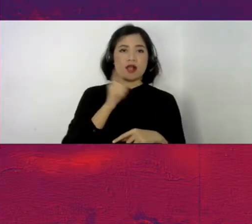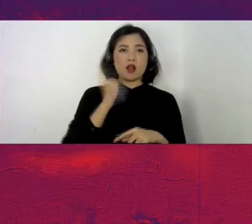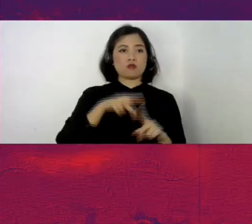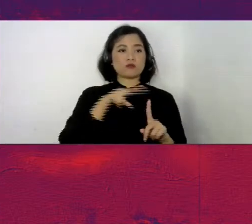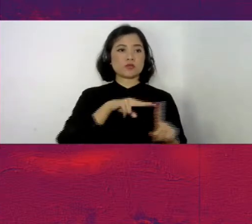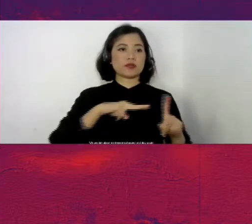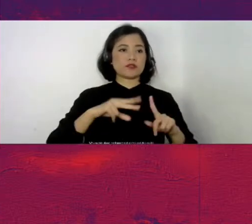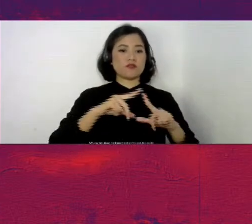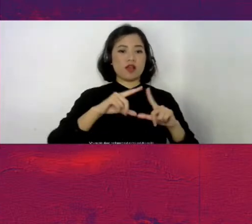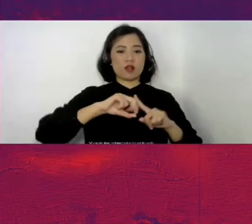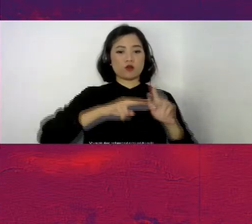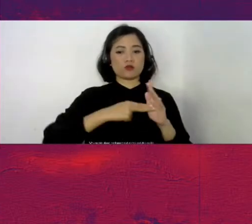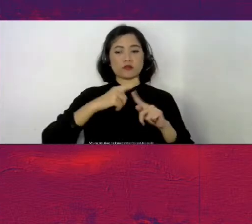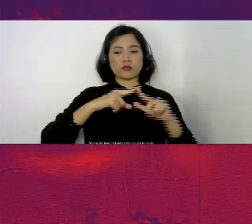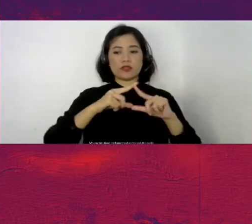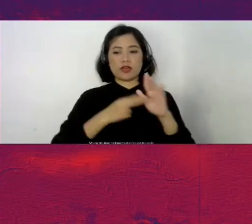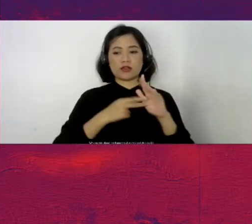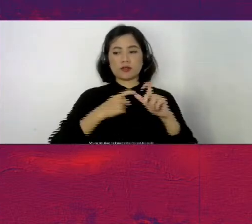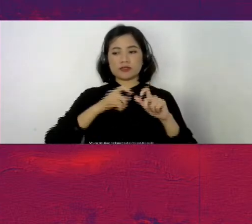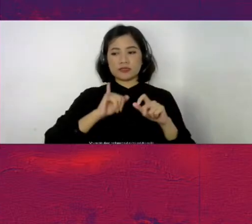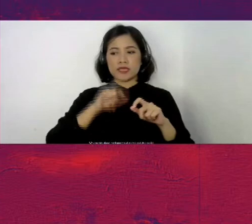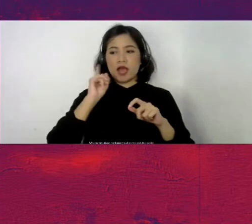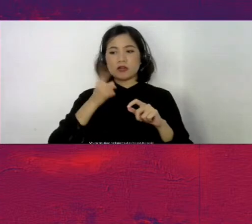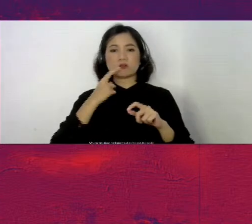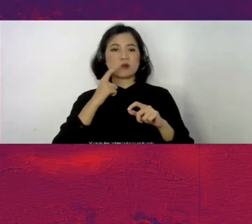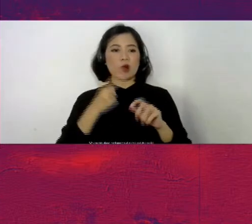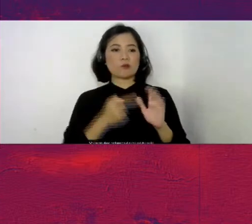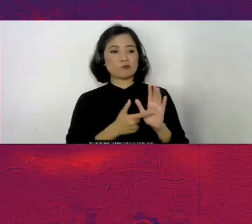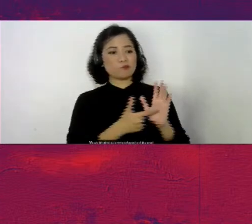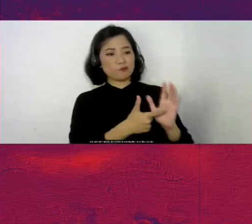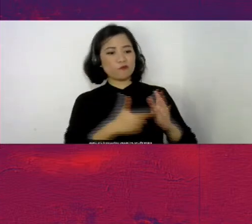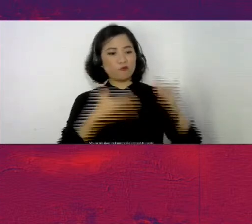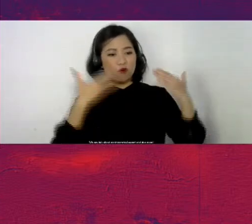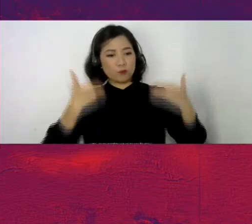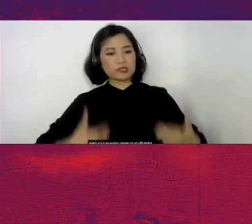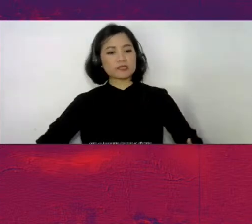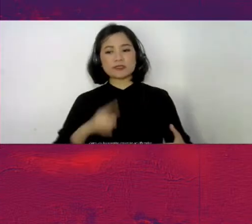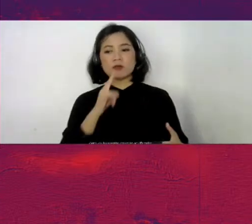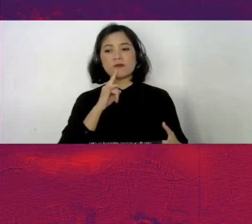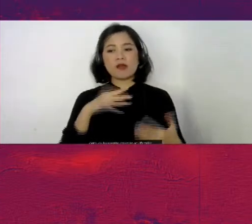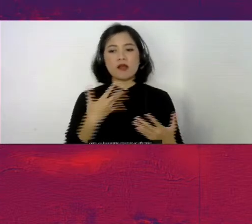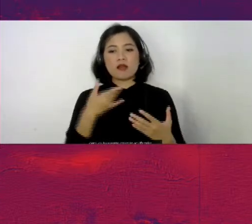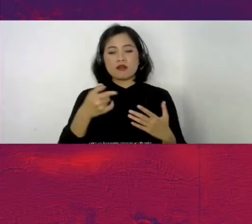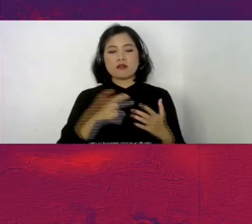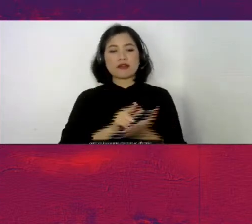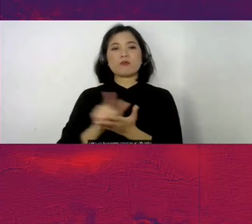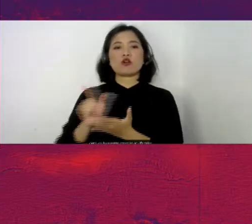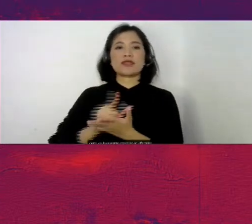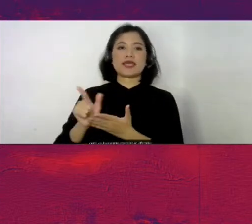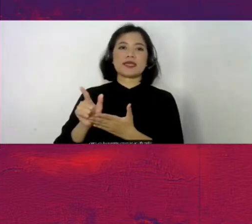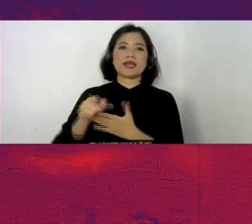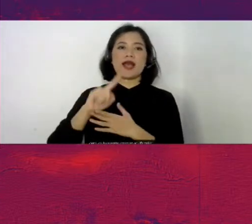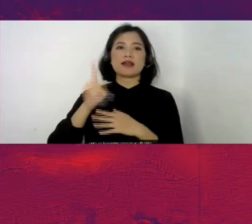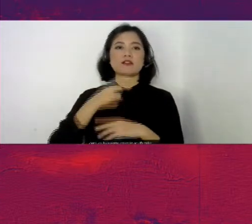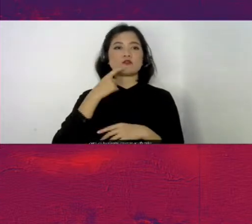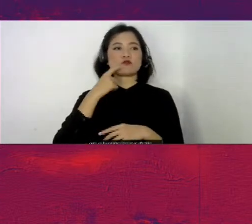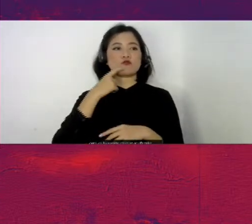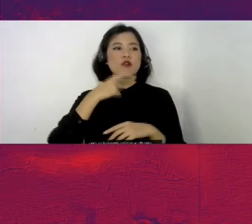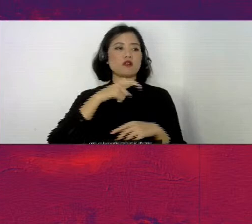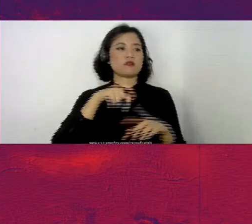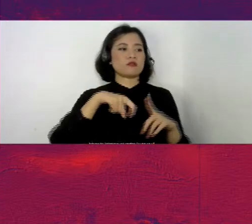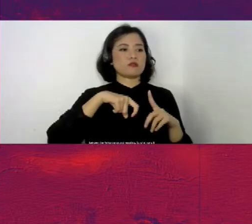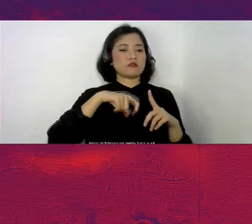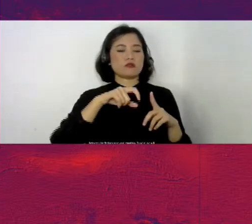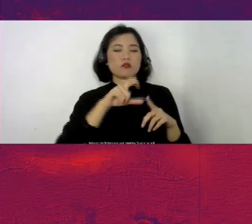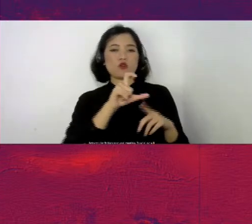the performance and reporting. So what we will discuss today is about how the corporate sector report their